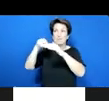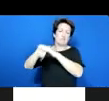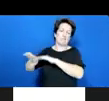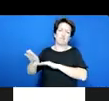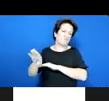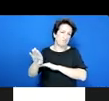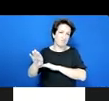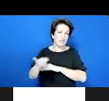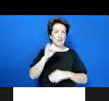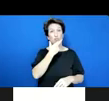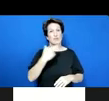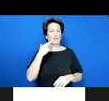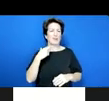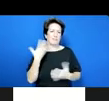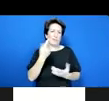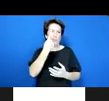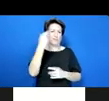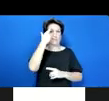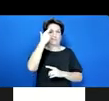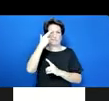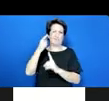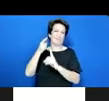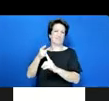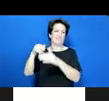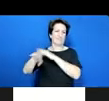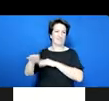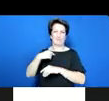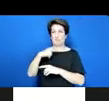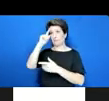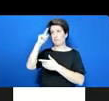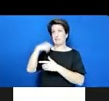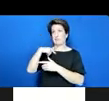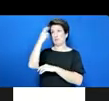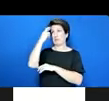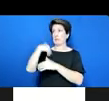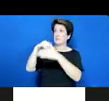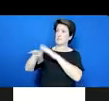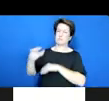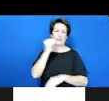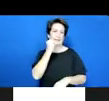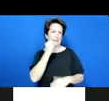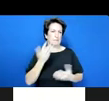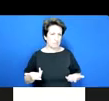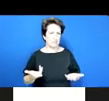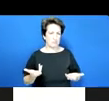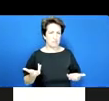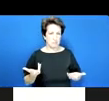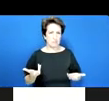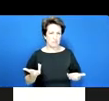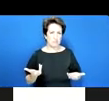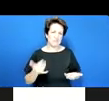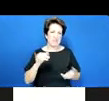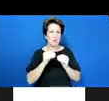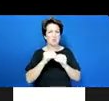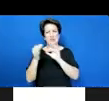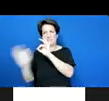space. If you're in a restaurant, you're there to, eat in the restaurant, and so it's more straightforward.